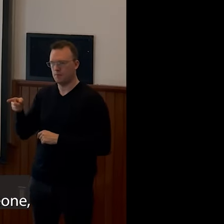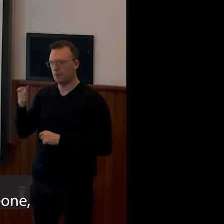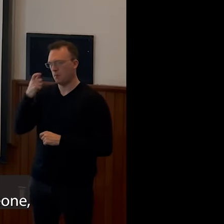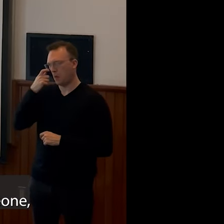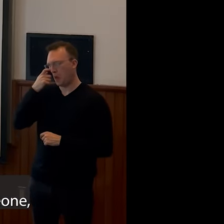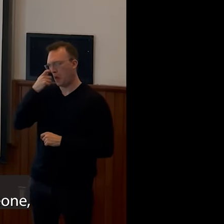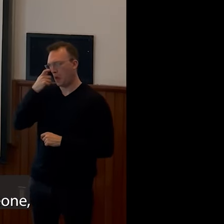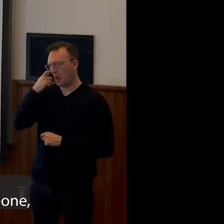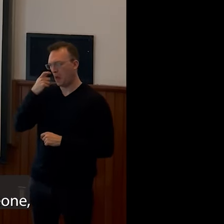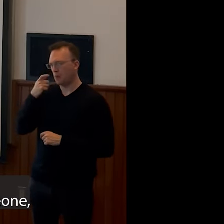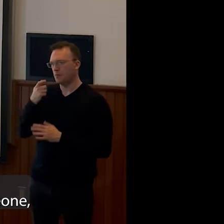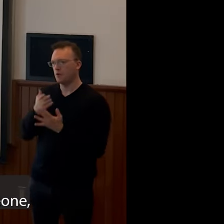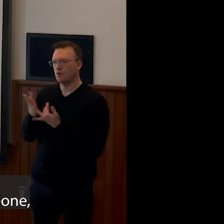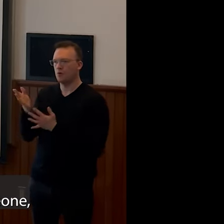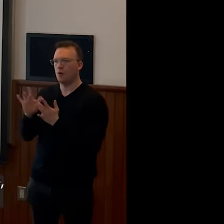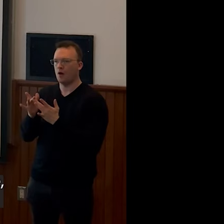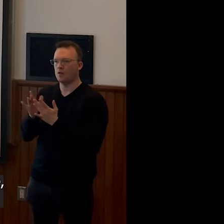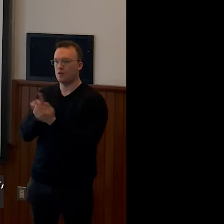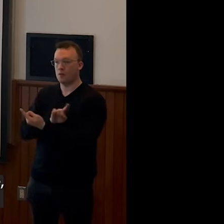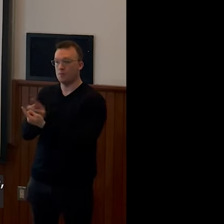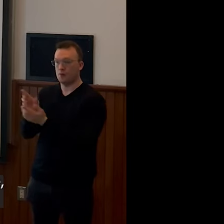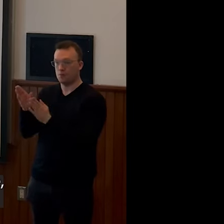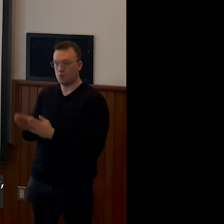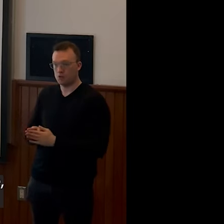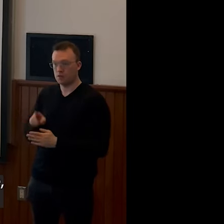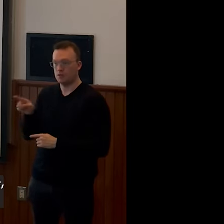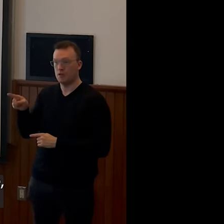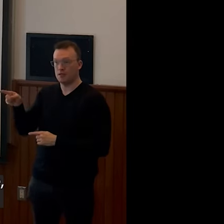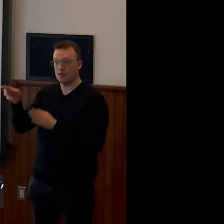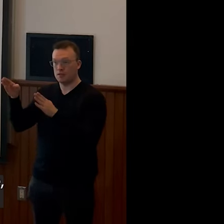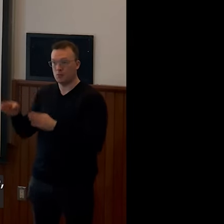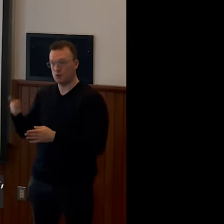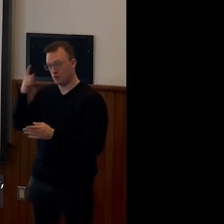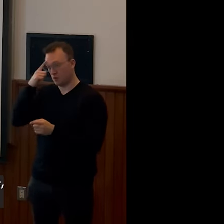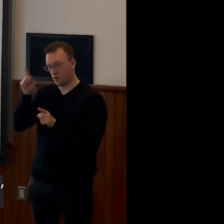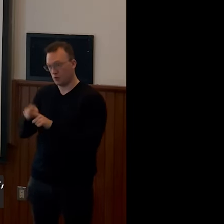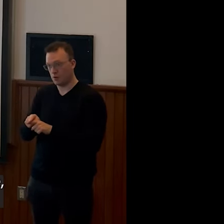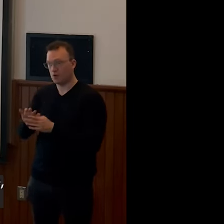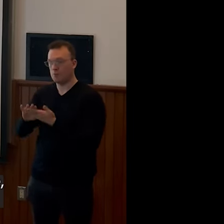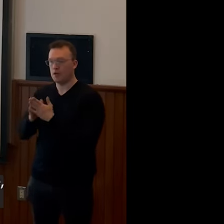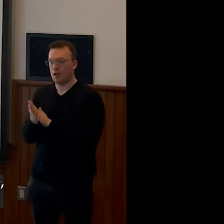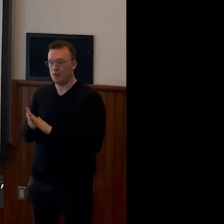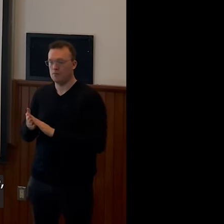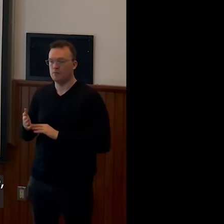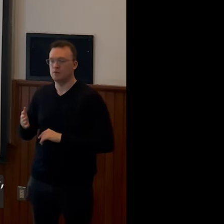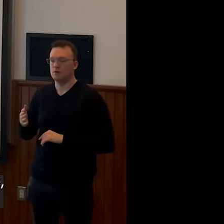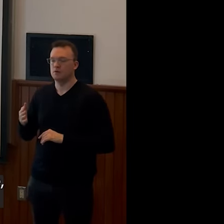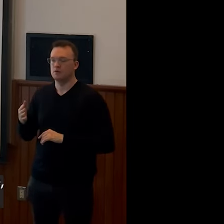through online meeting someone, and this someone agreed to be